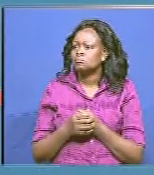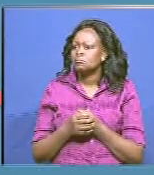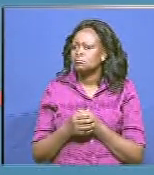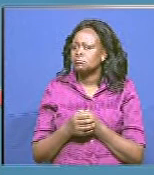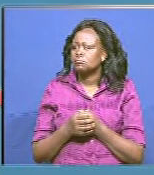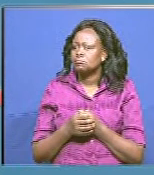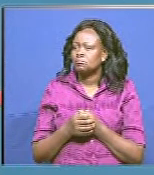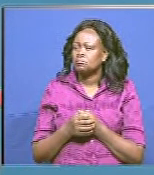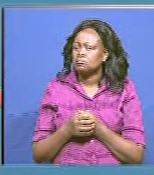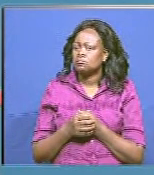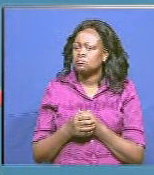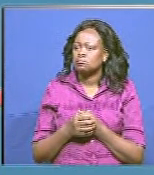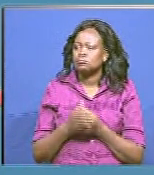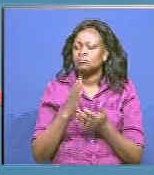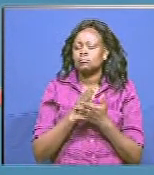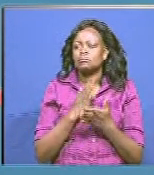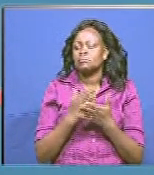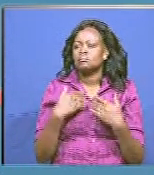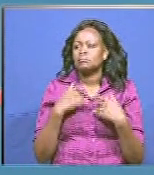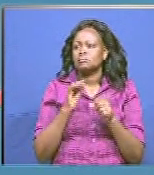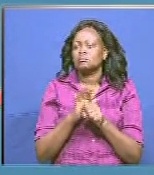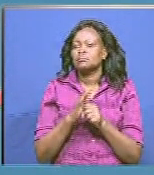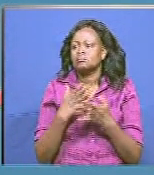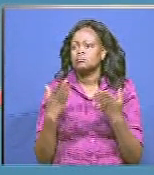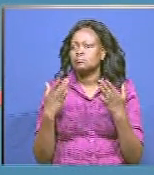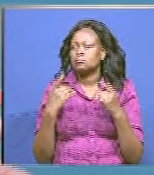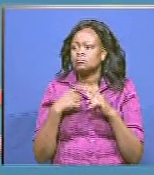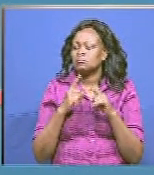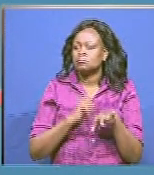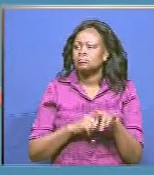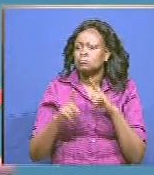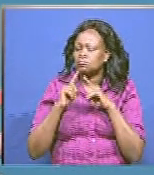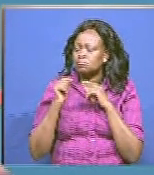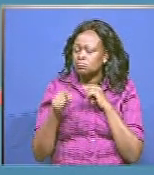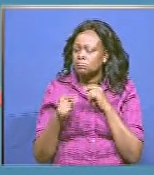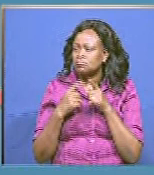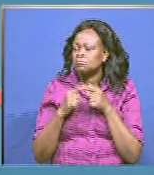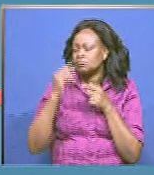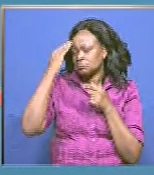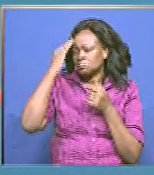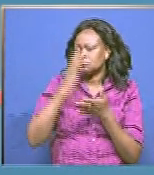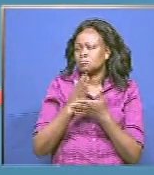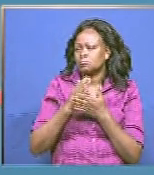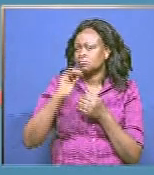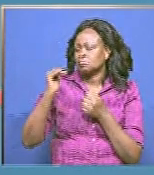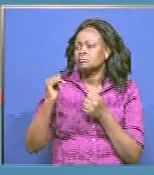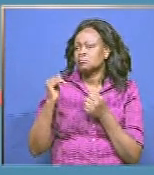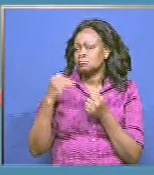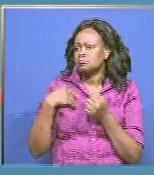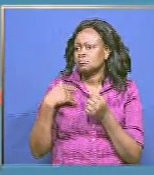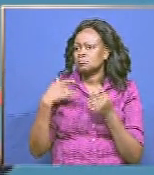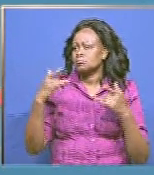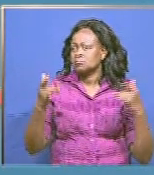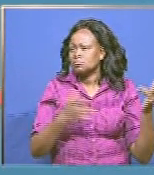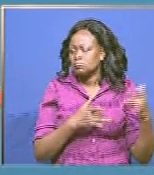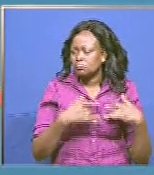So-and-so. You have a lot of civic education. that. But even as you know, you talk about that. I know in your county, for example, you have expressed concerns regarding, you know,